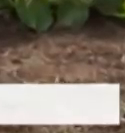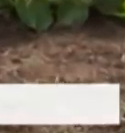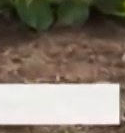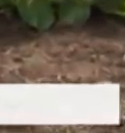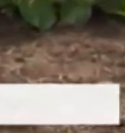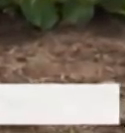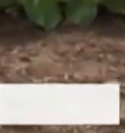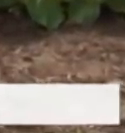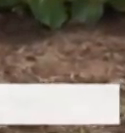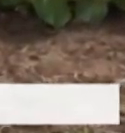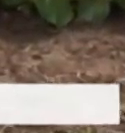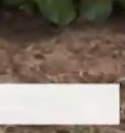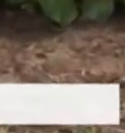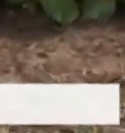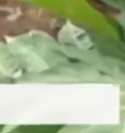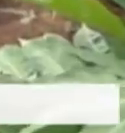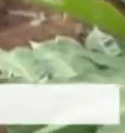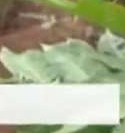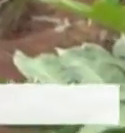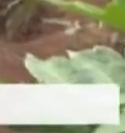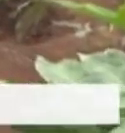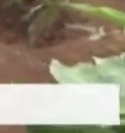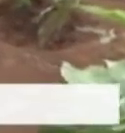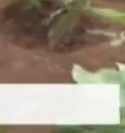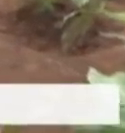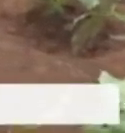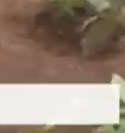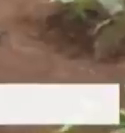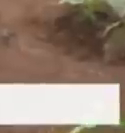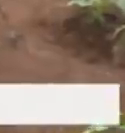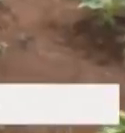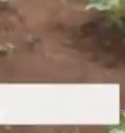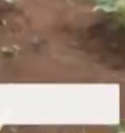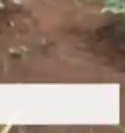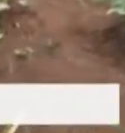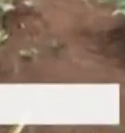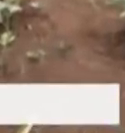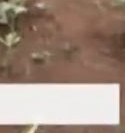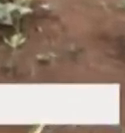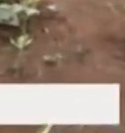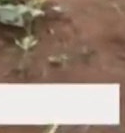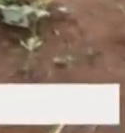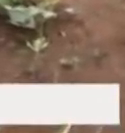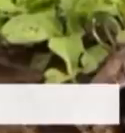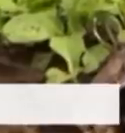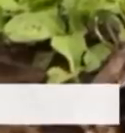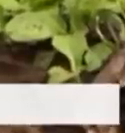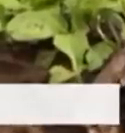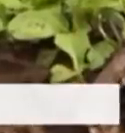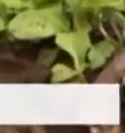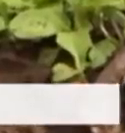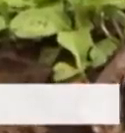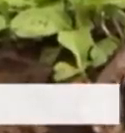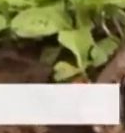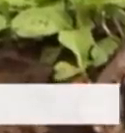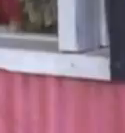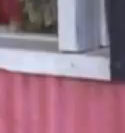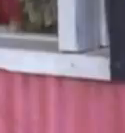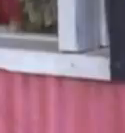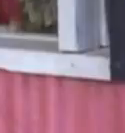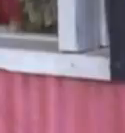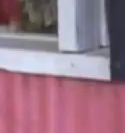socio-economic needs. The PS says this will also help address non-communicable diseases which are a serious health threat.